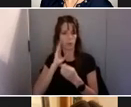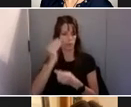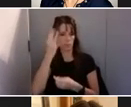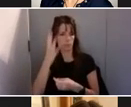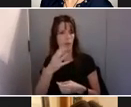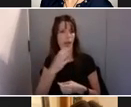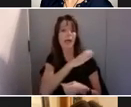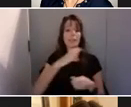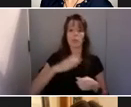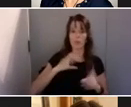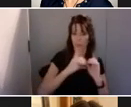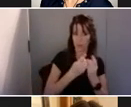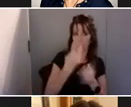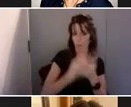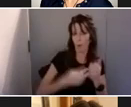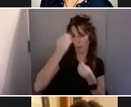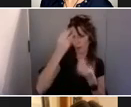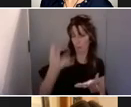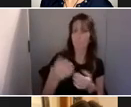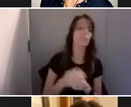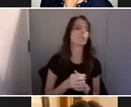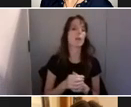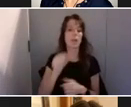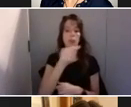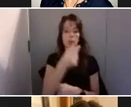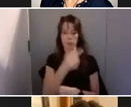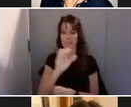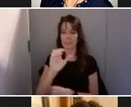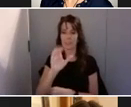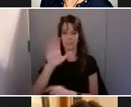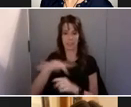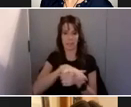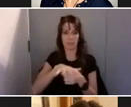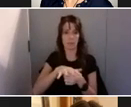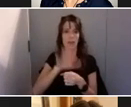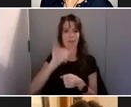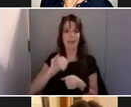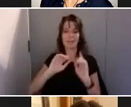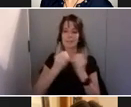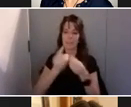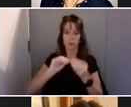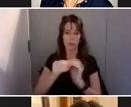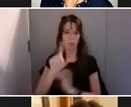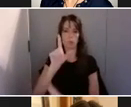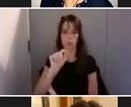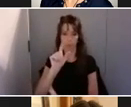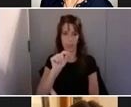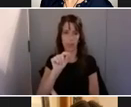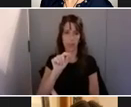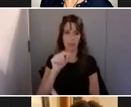congressional district that you are. So Glendale Community College happens to be District 20 for